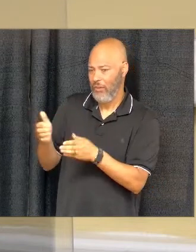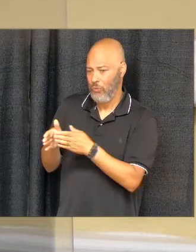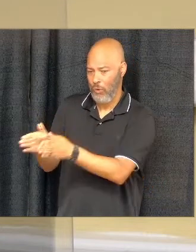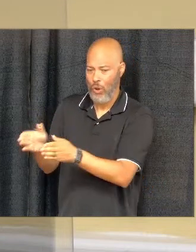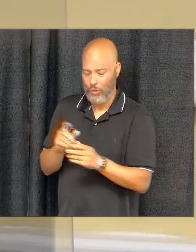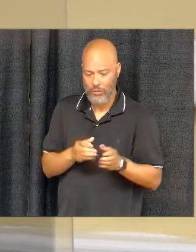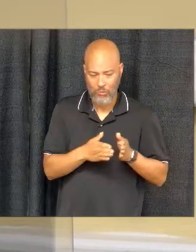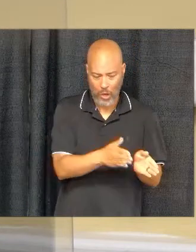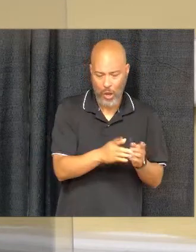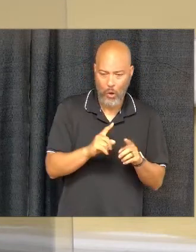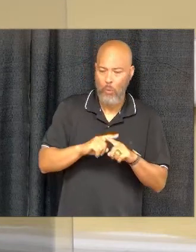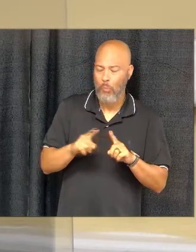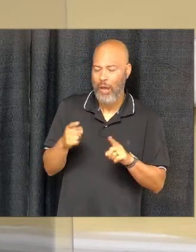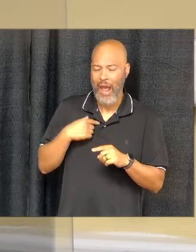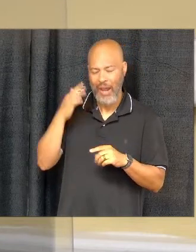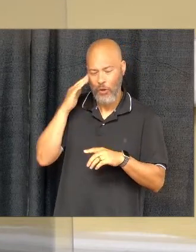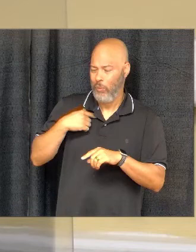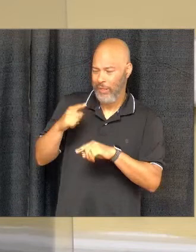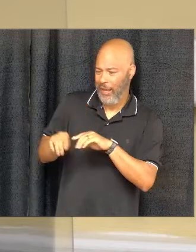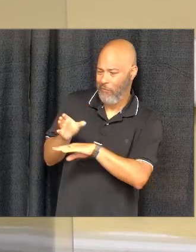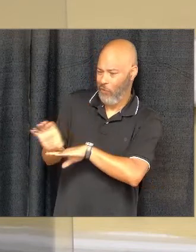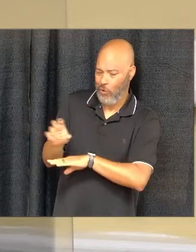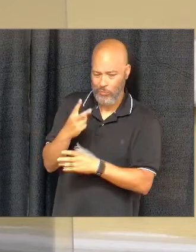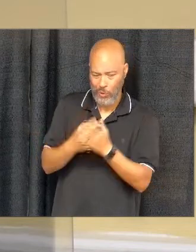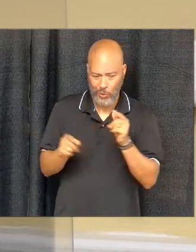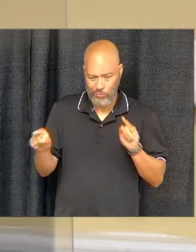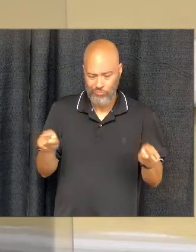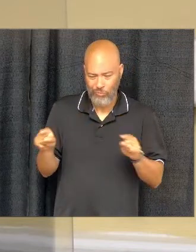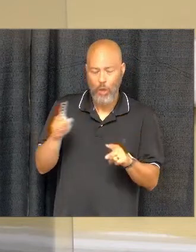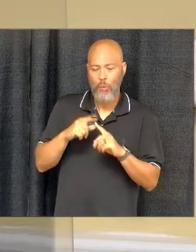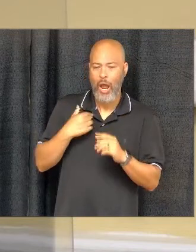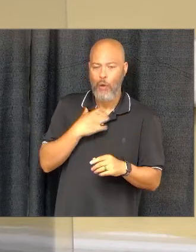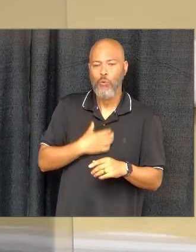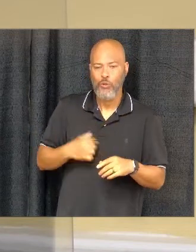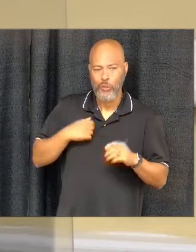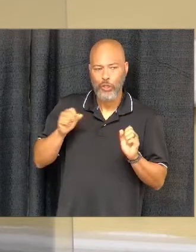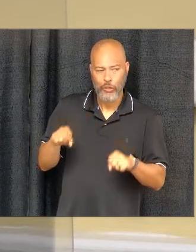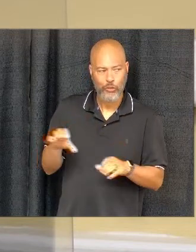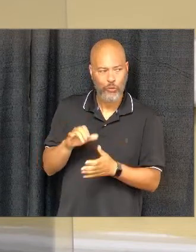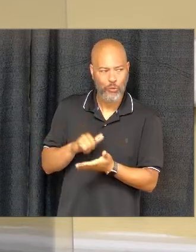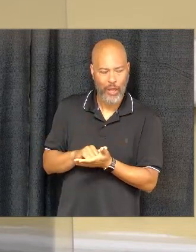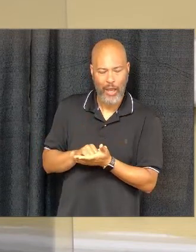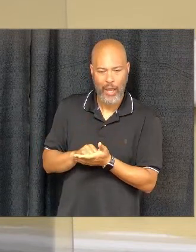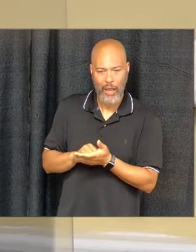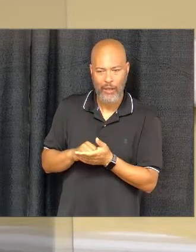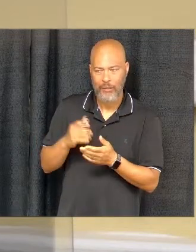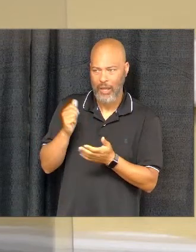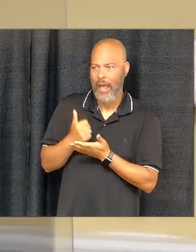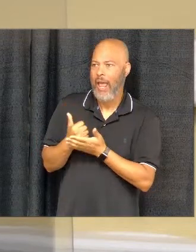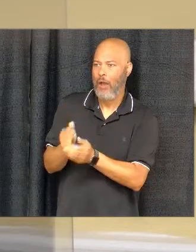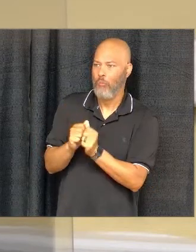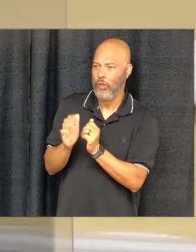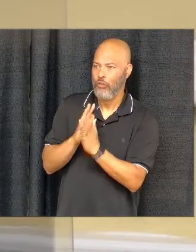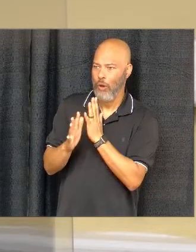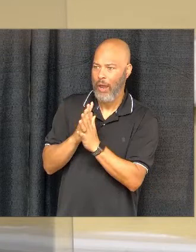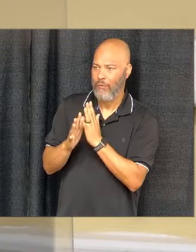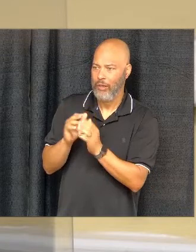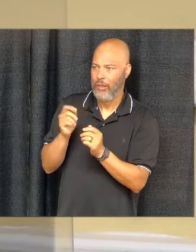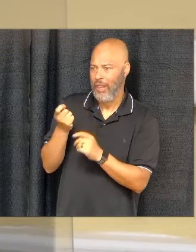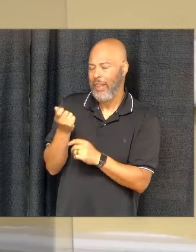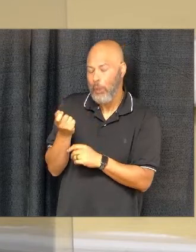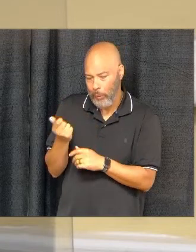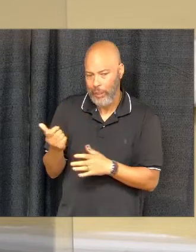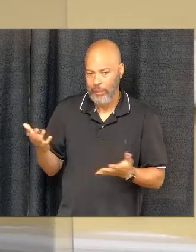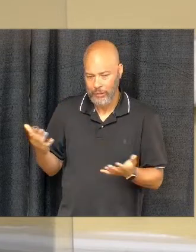I understand there's no way we can force them, but I wish there was some way we could do that to, kind of help with the traffic flow there a little